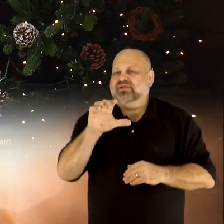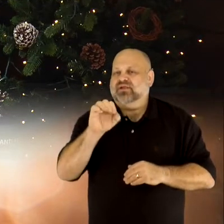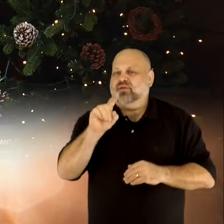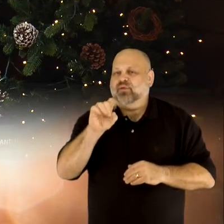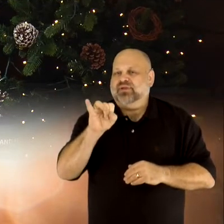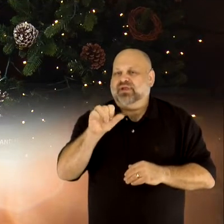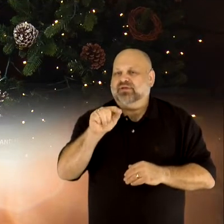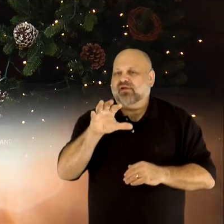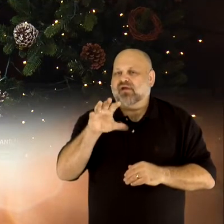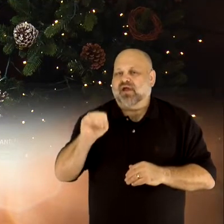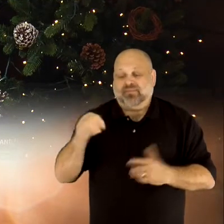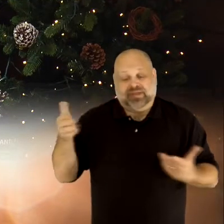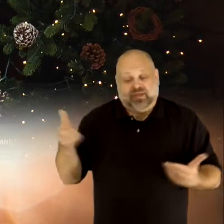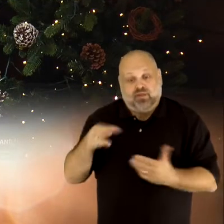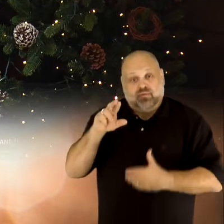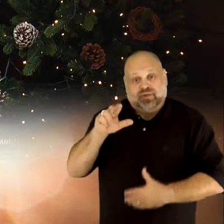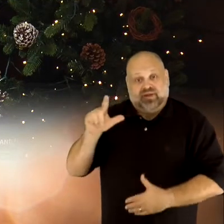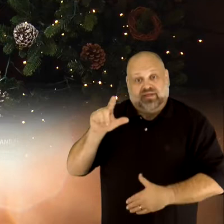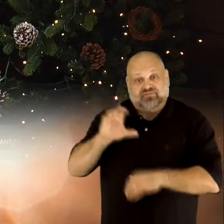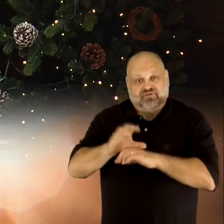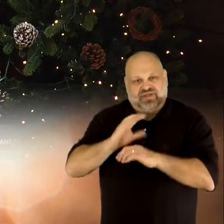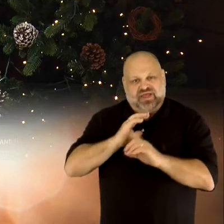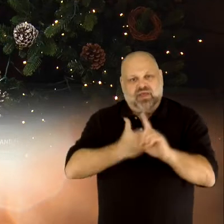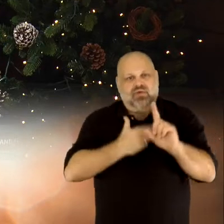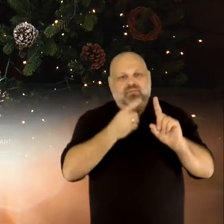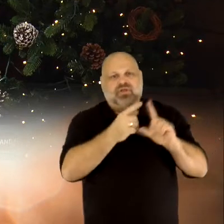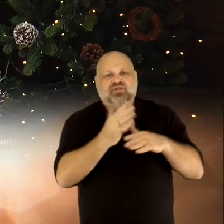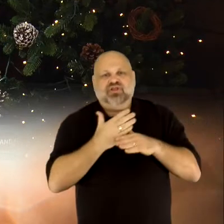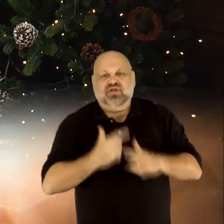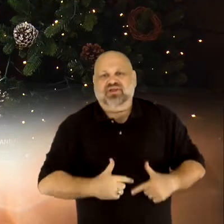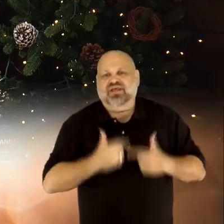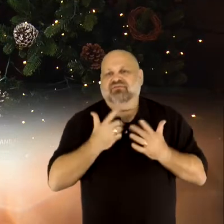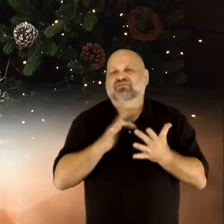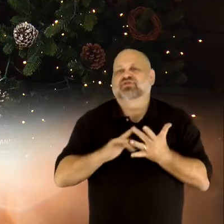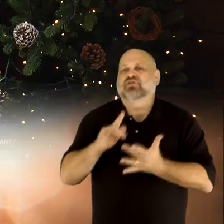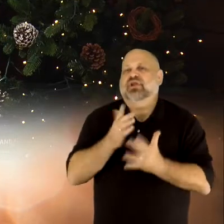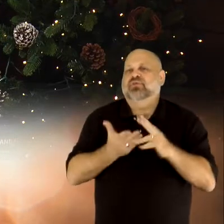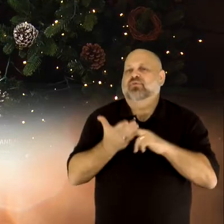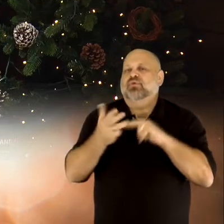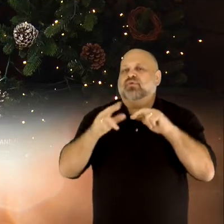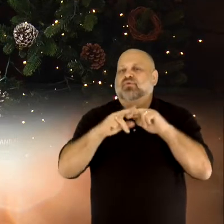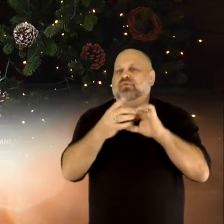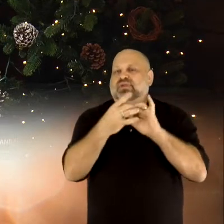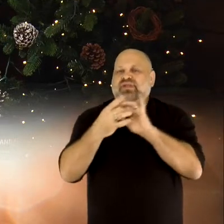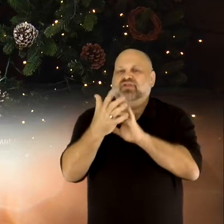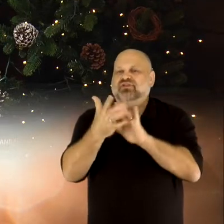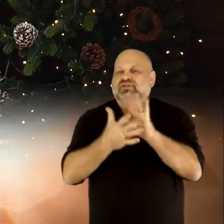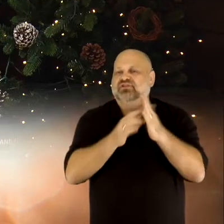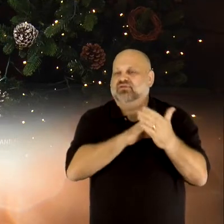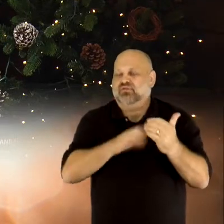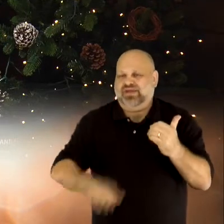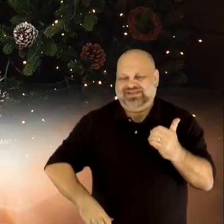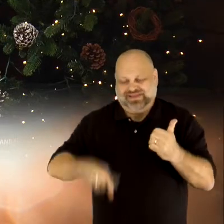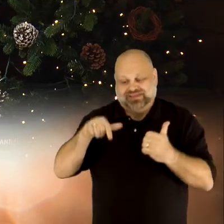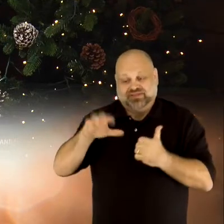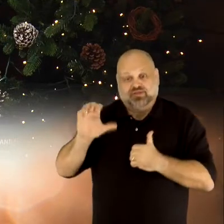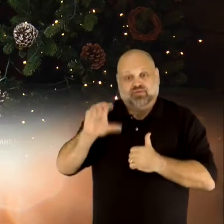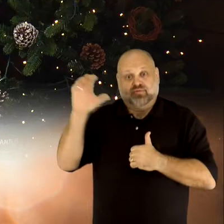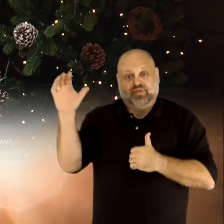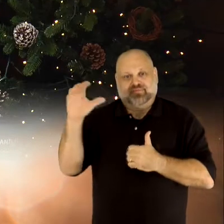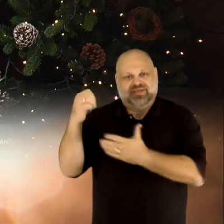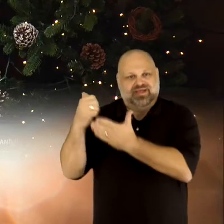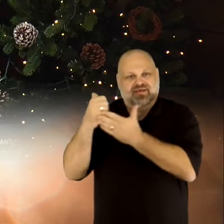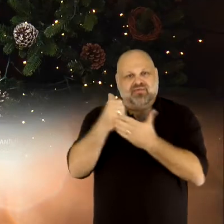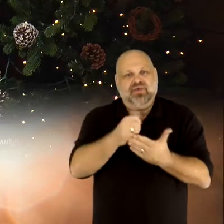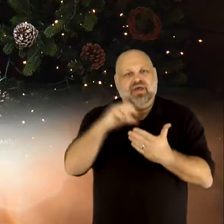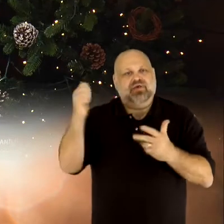prayer@rlclodi.com. At Radiant Life Church, our mission is to share life's journey through growing relationship with Jesus Christ. And this Christmas, let's